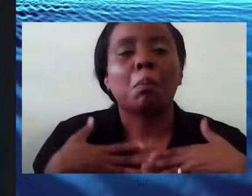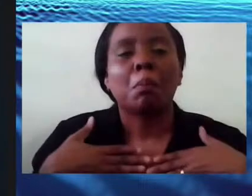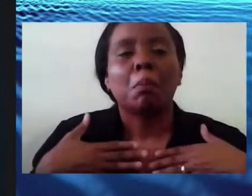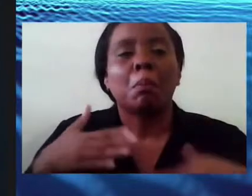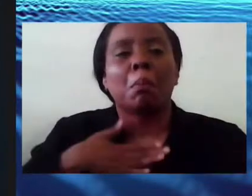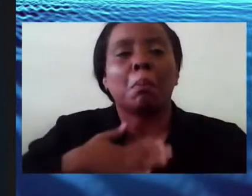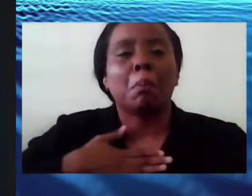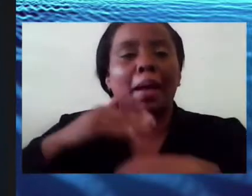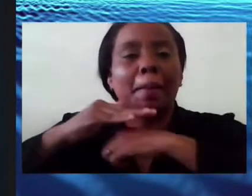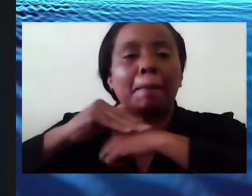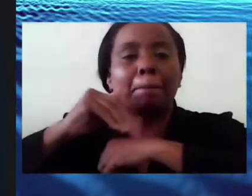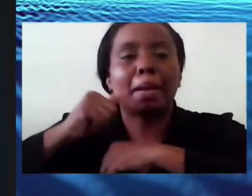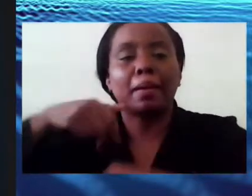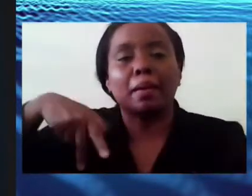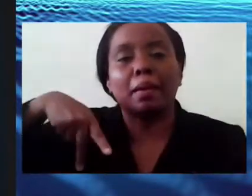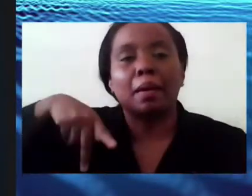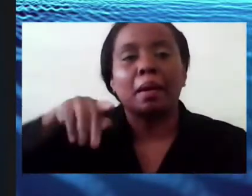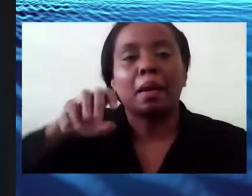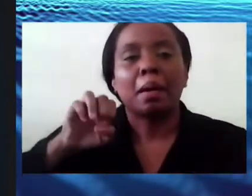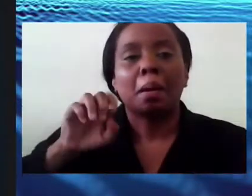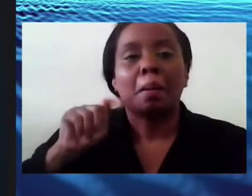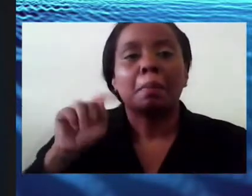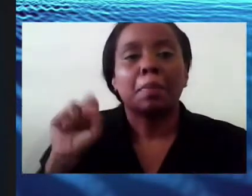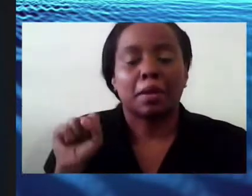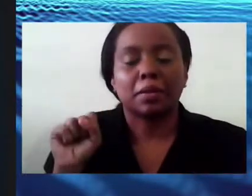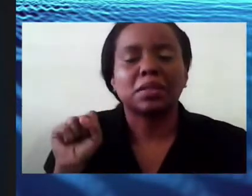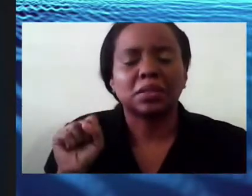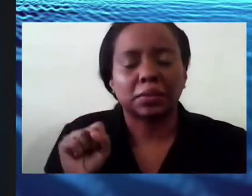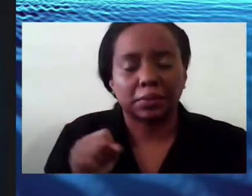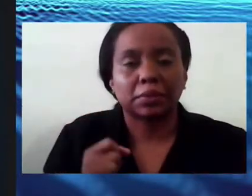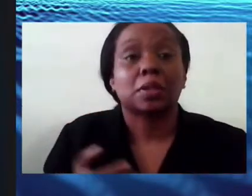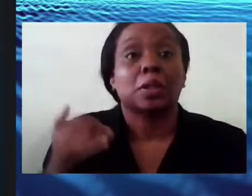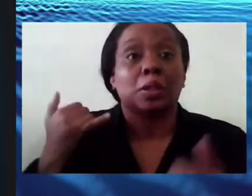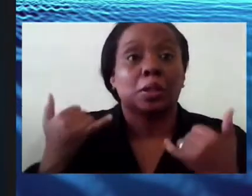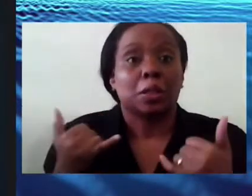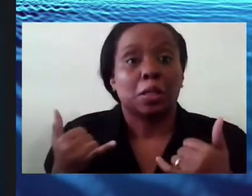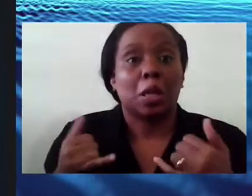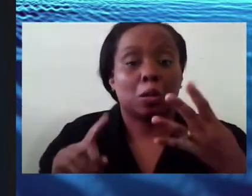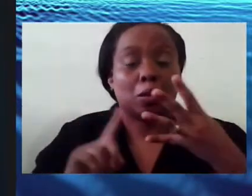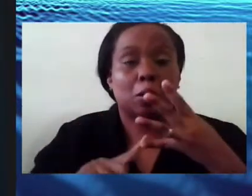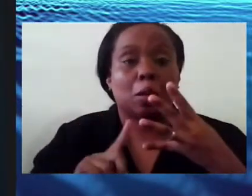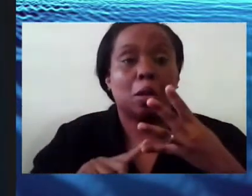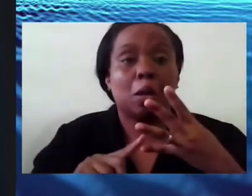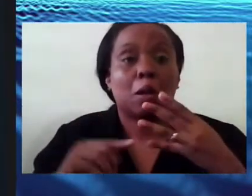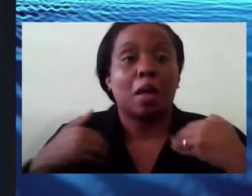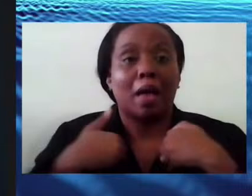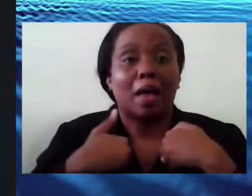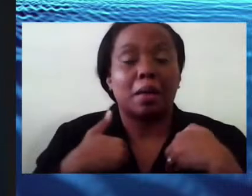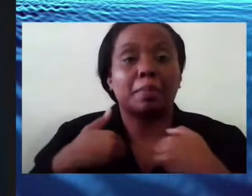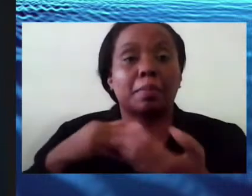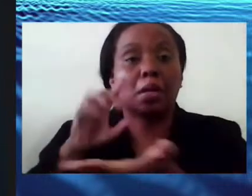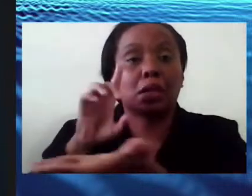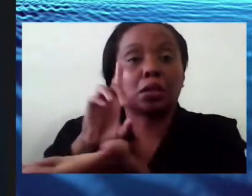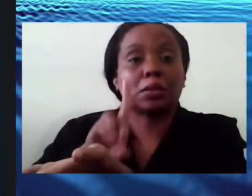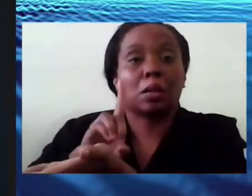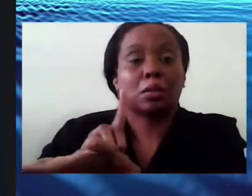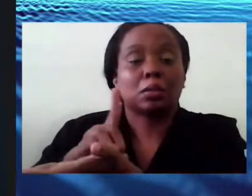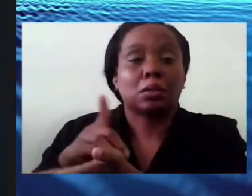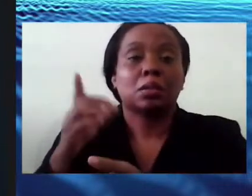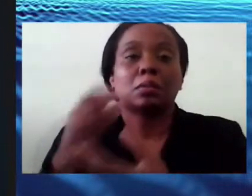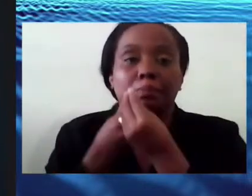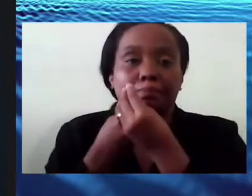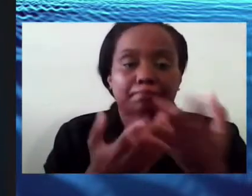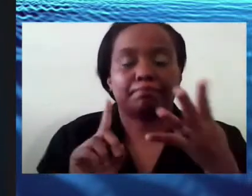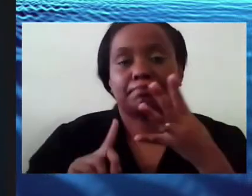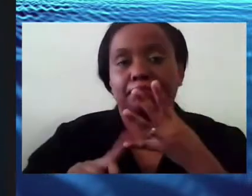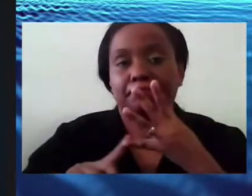grazing and they're having problems with that. So that's how we decide who we invite in, and to try to give you as comprehensive